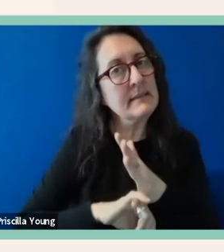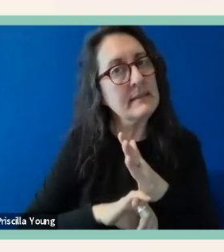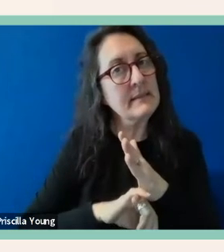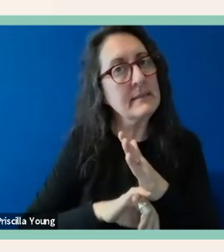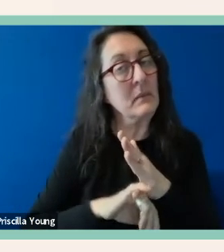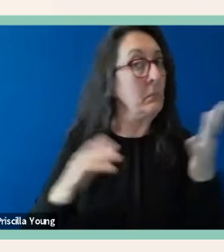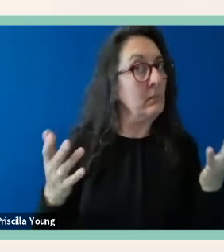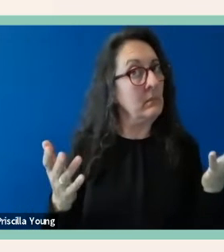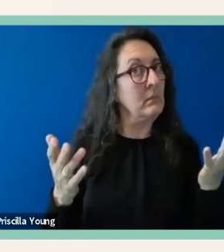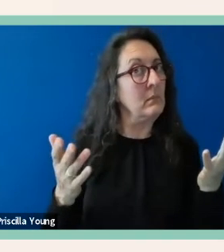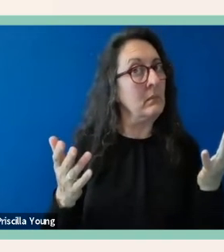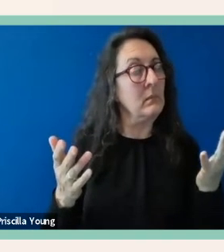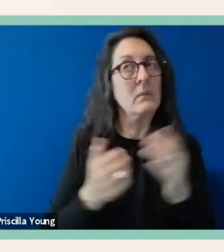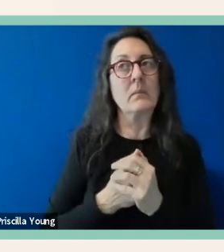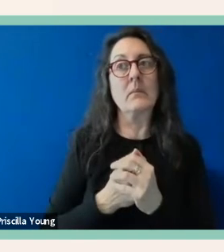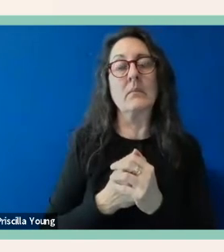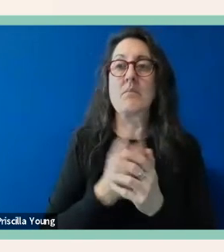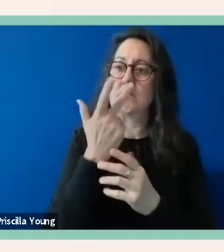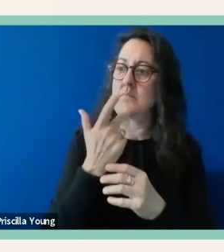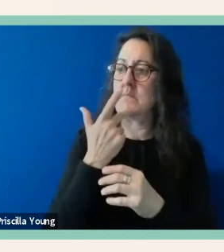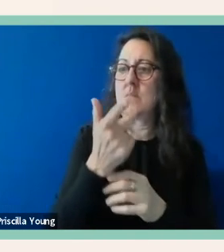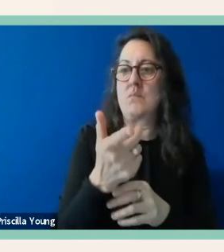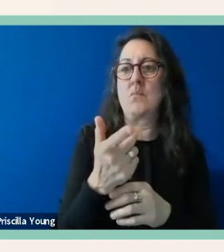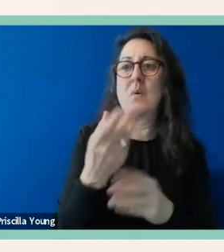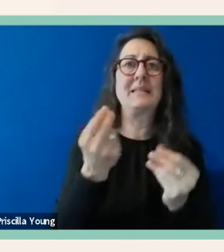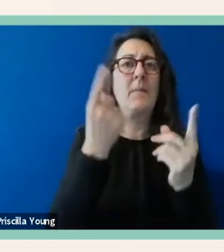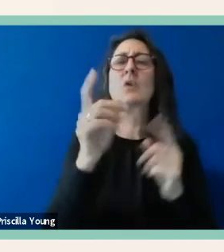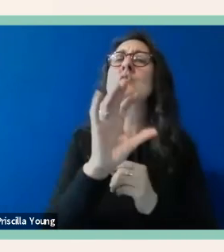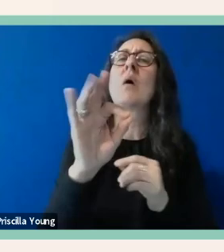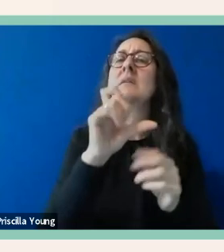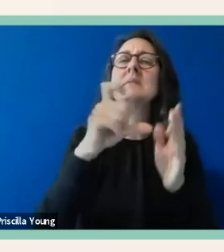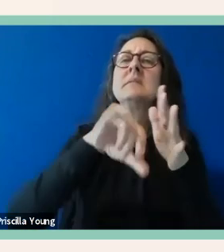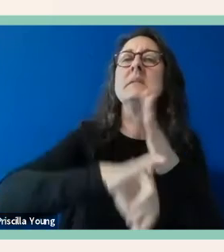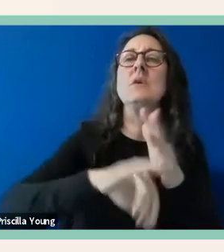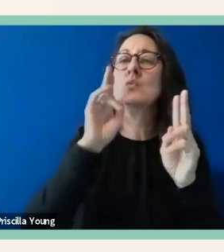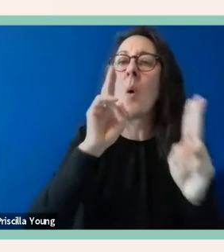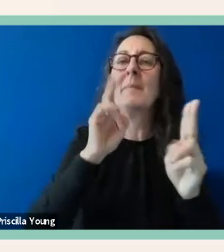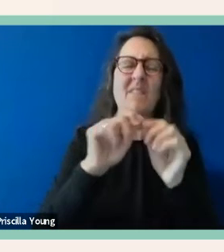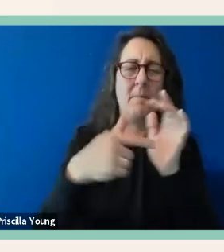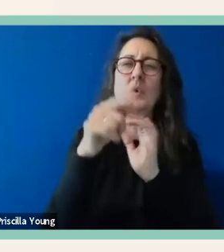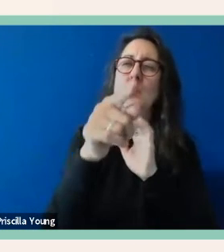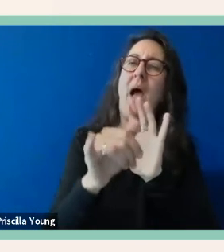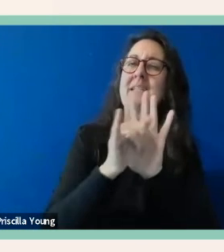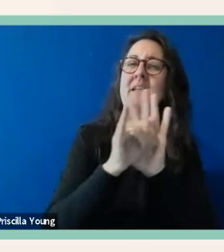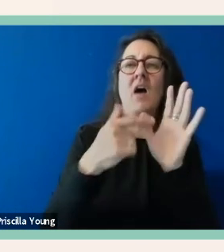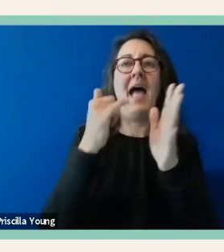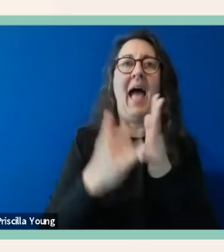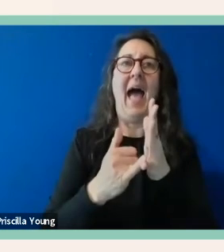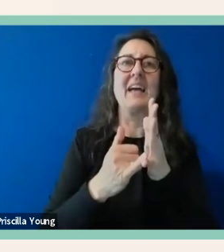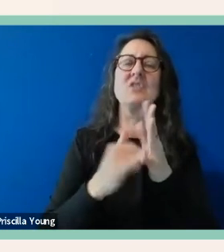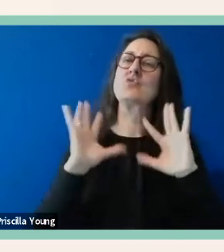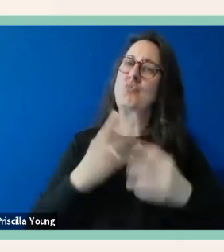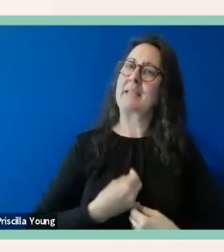are not cis-normative, you identify as a trans woman? So intersectionality